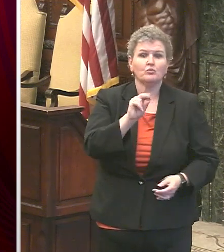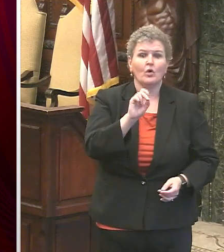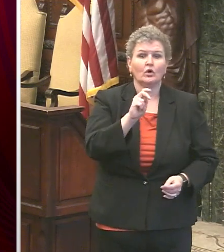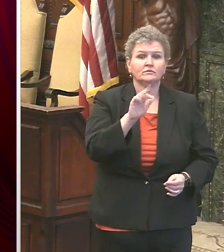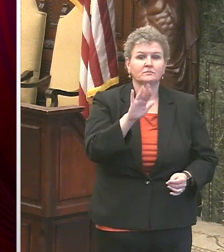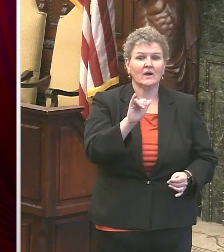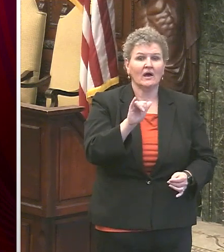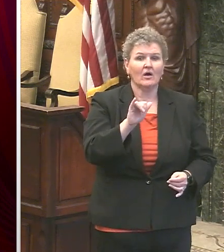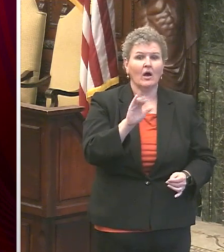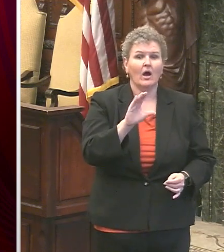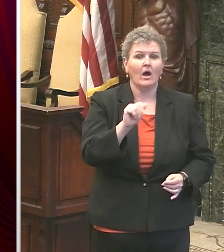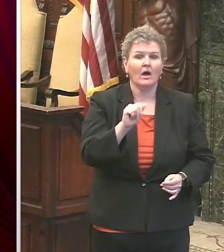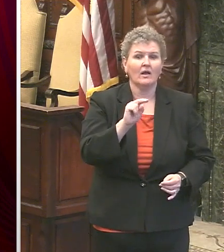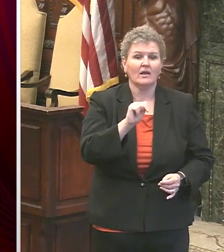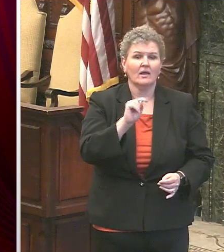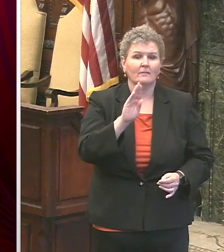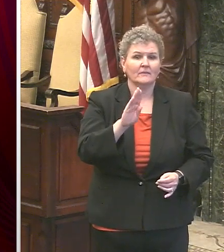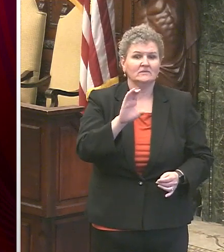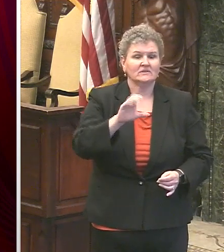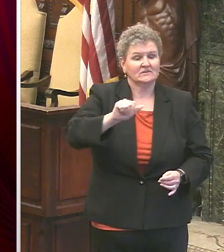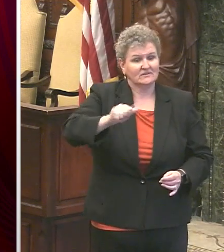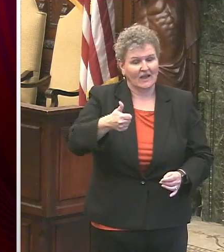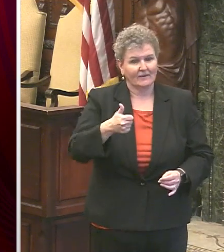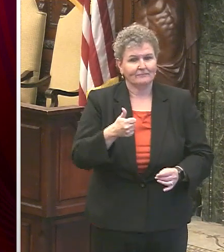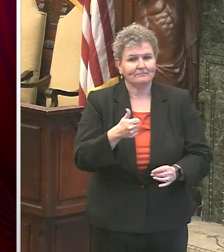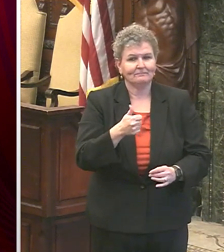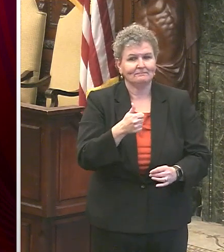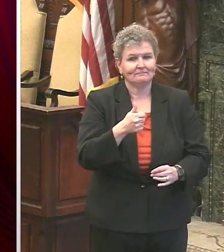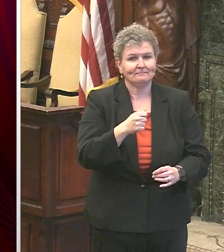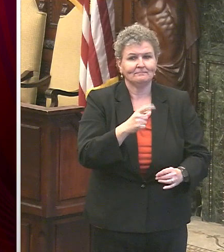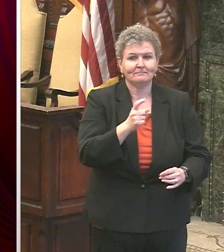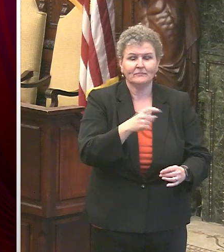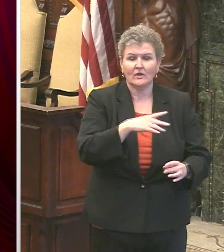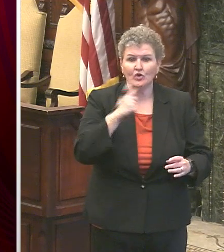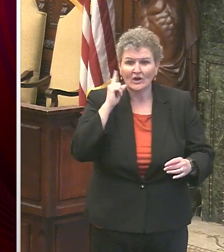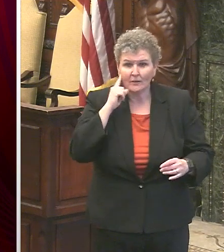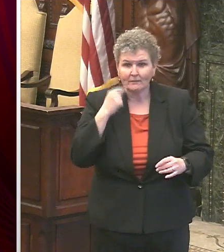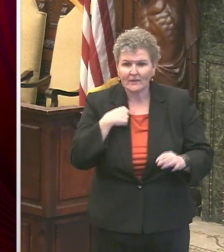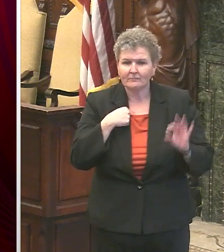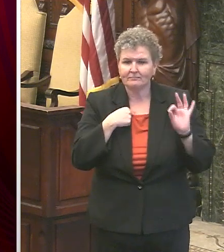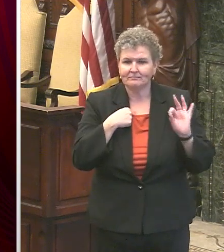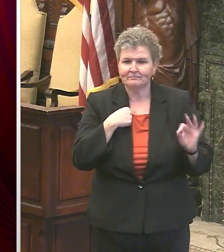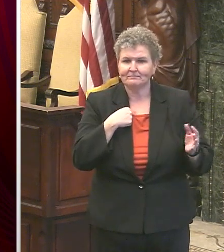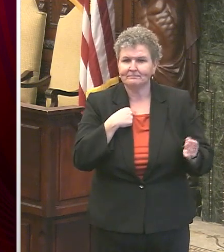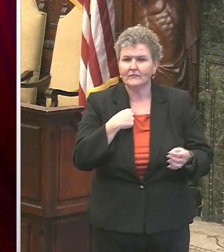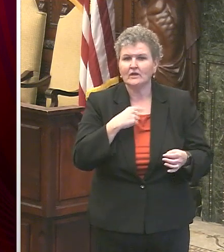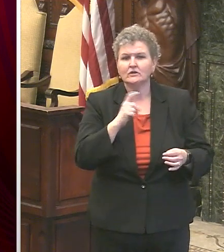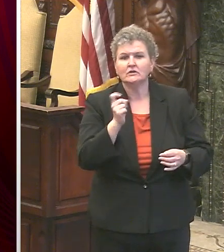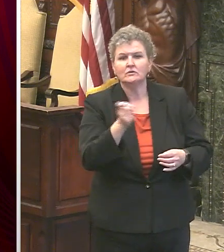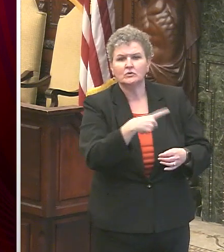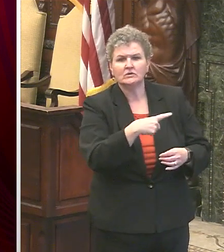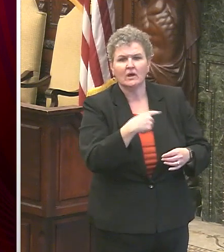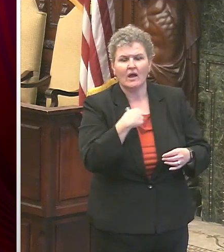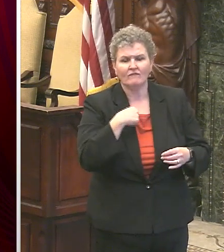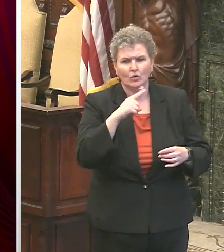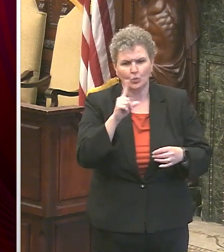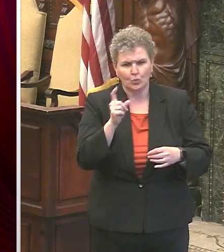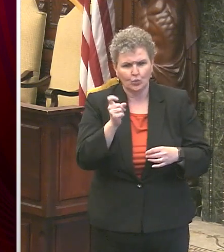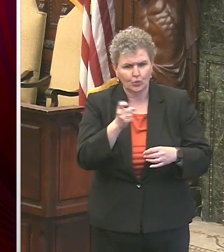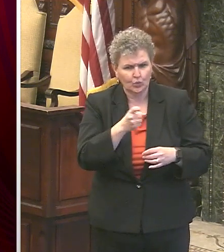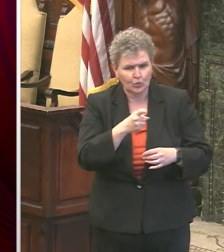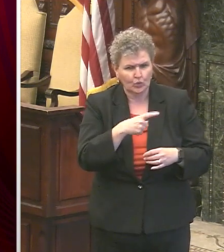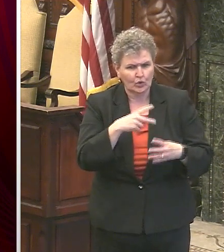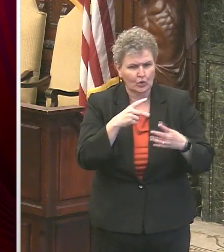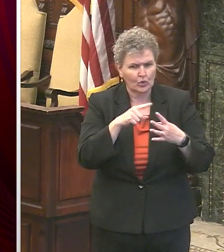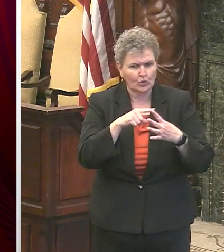10. Hey, guys, can you hear me? Yes. Okay, great. So I have a question. This is either for